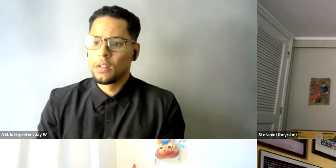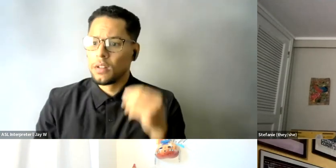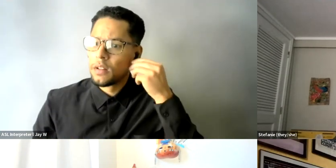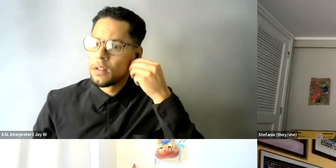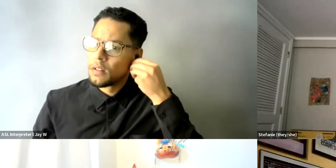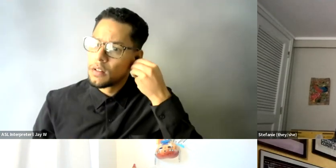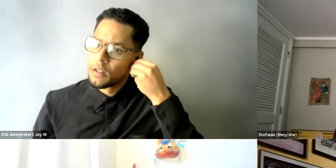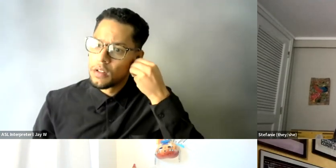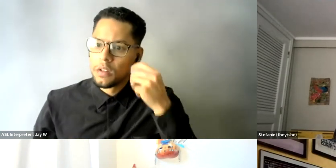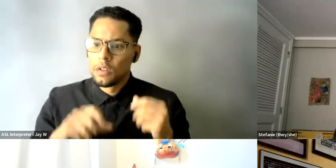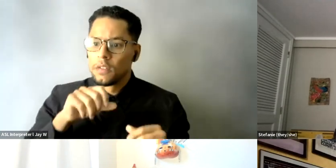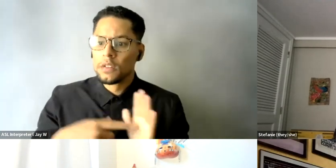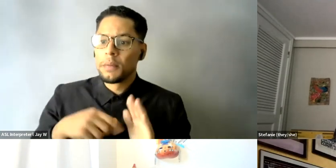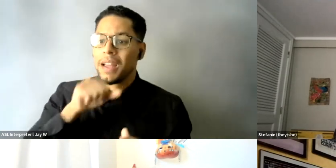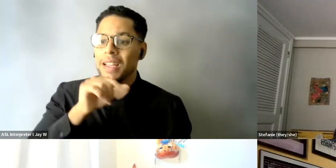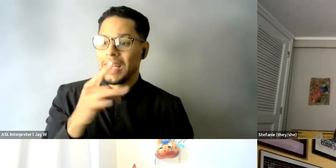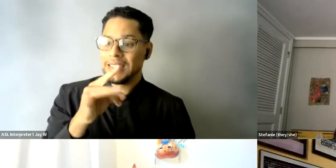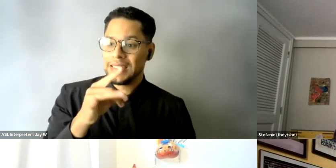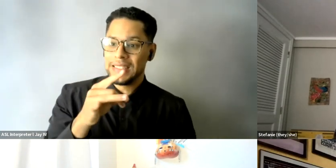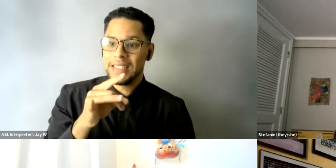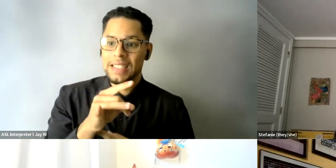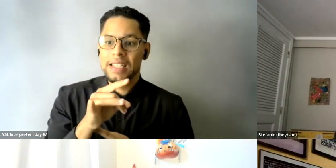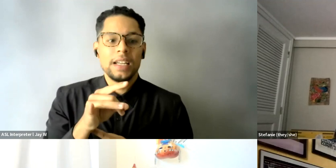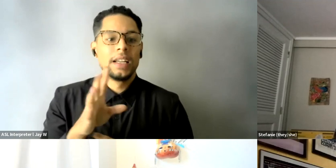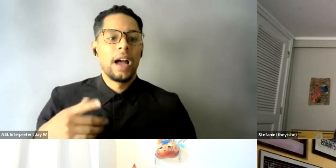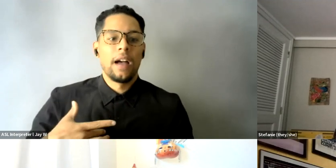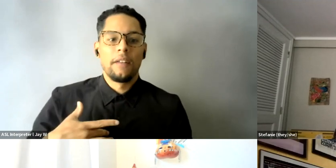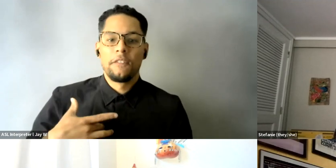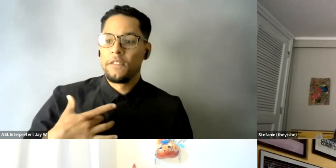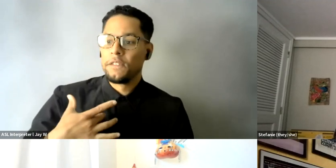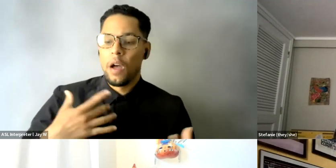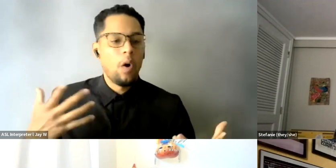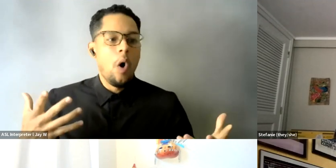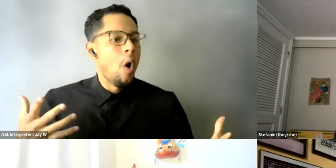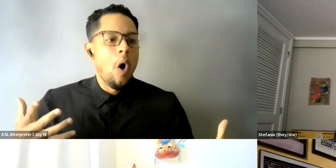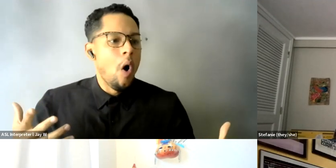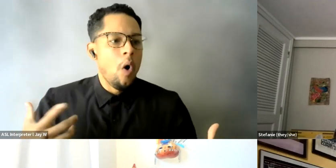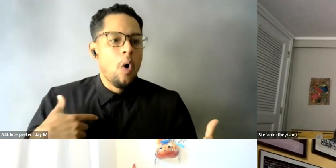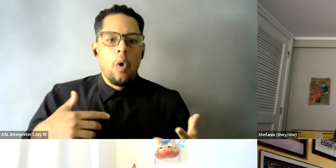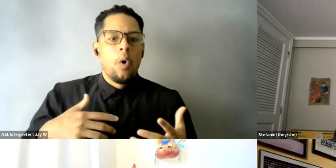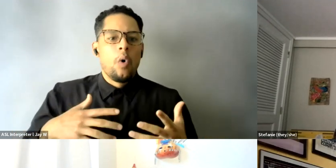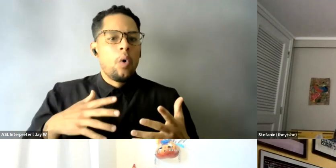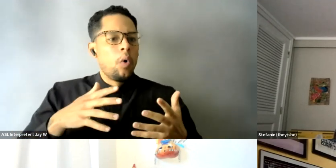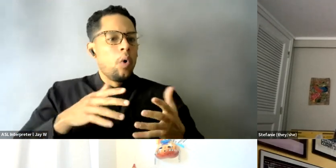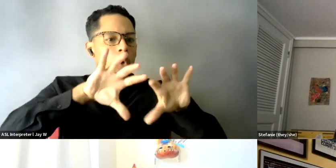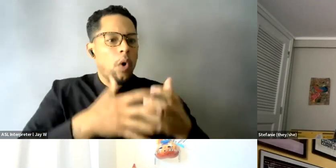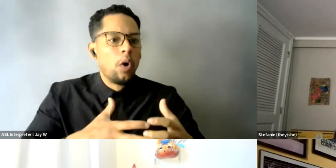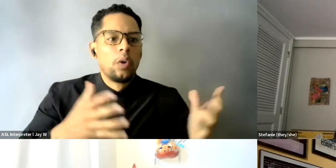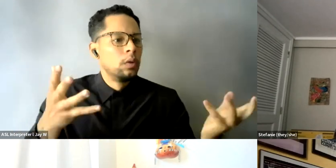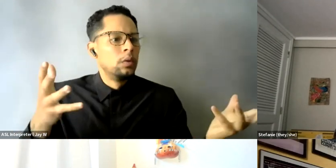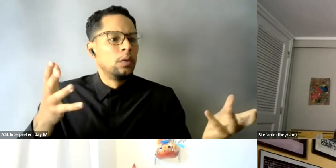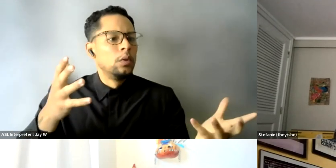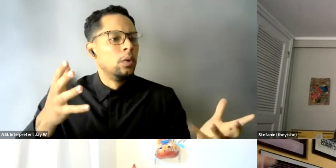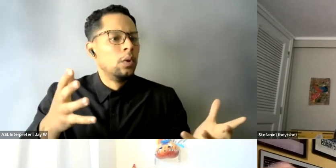you know, at 18, it was like the sense that the world was about to end and that I was being broadcast live on primetime television on all the channels. You know, I had this